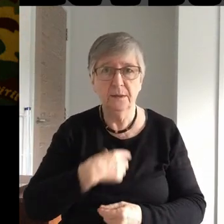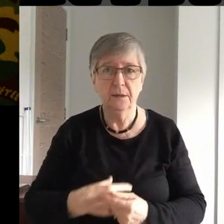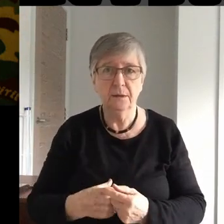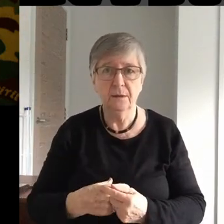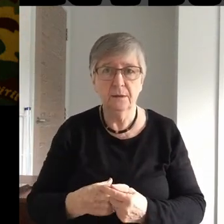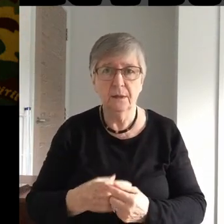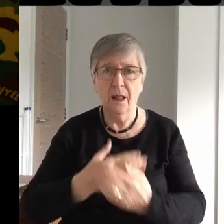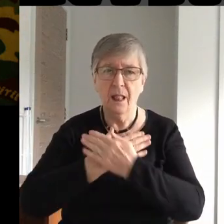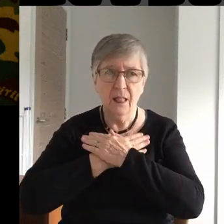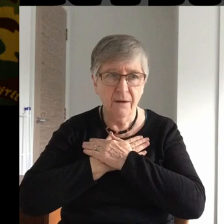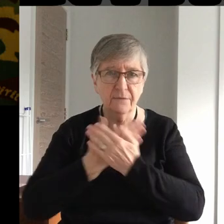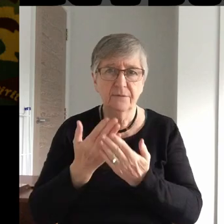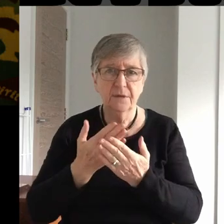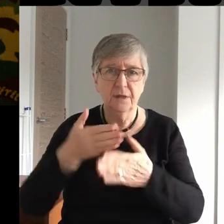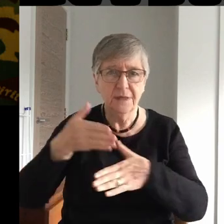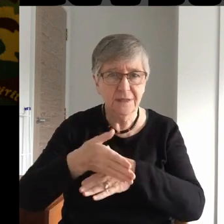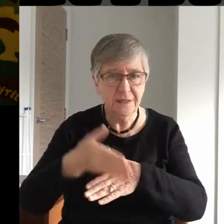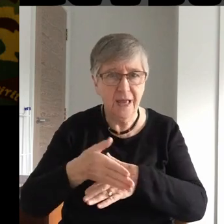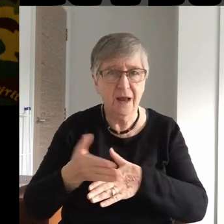loved and served,